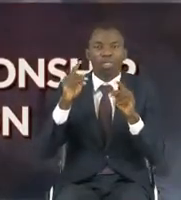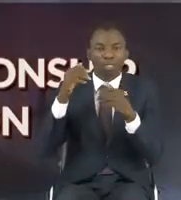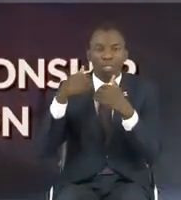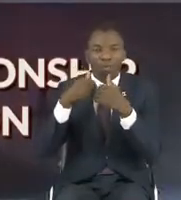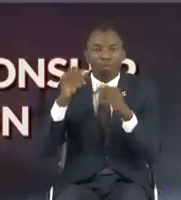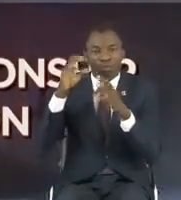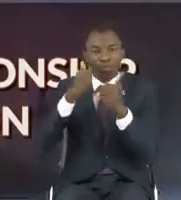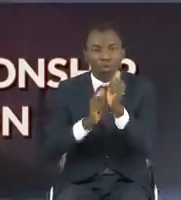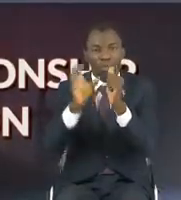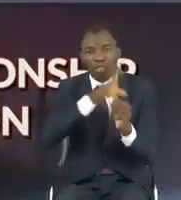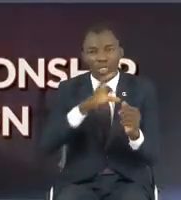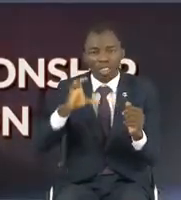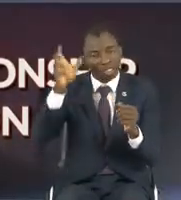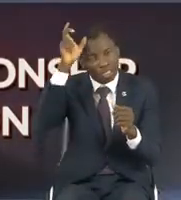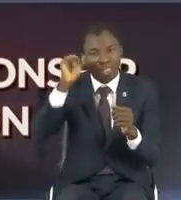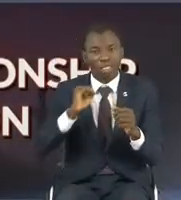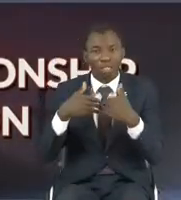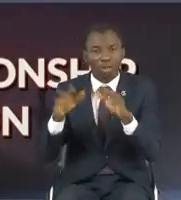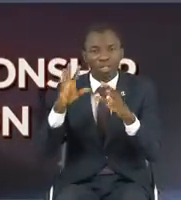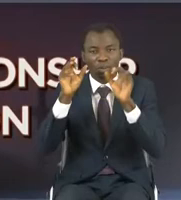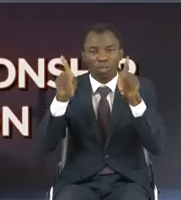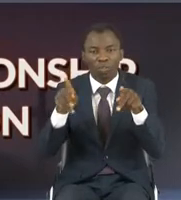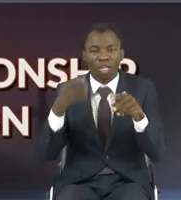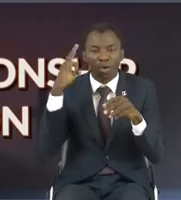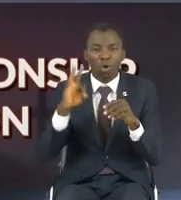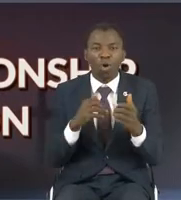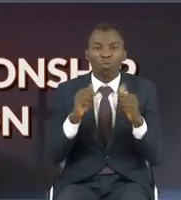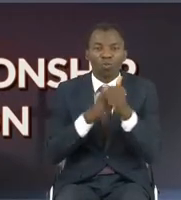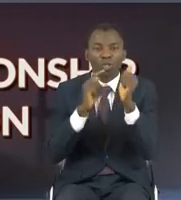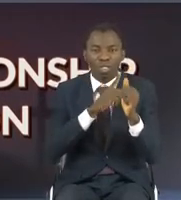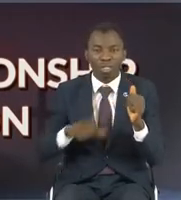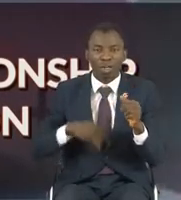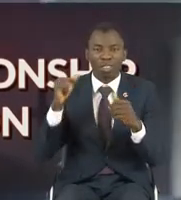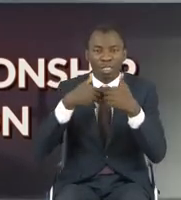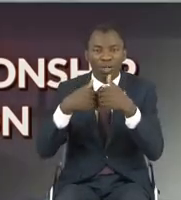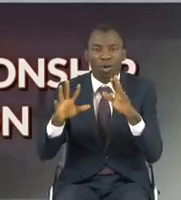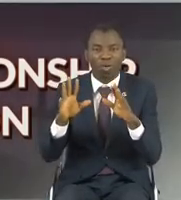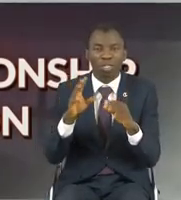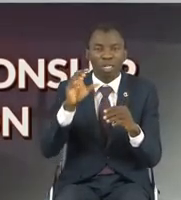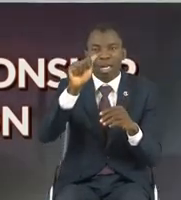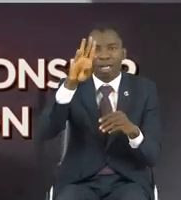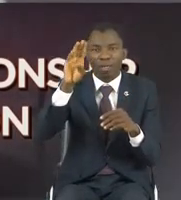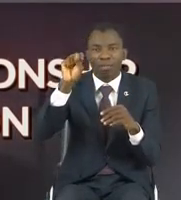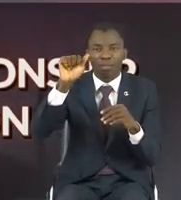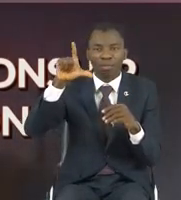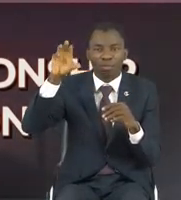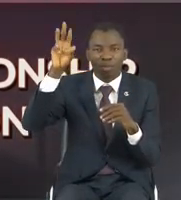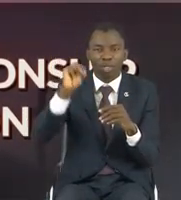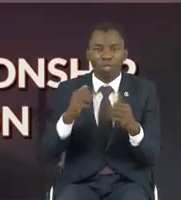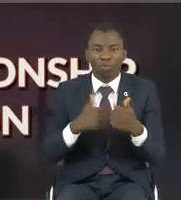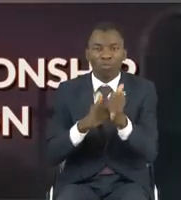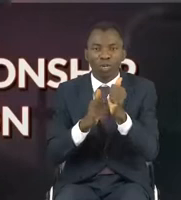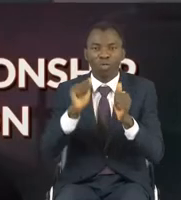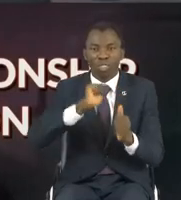of following the Lord. They lost the image of God. Absalom followed self.